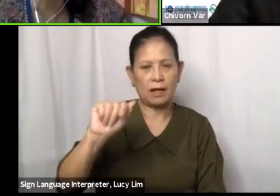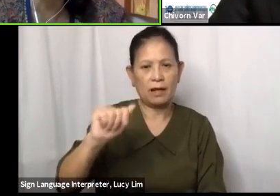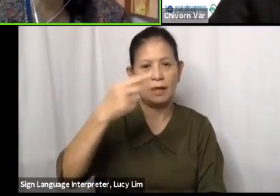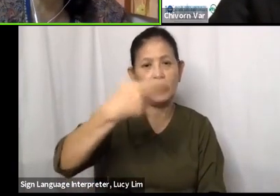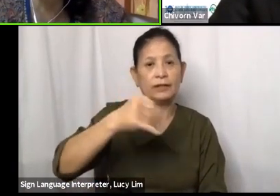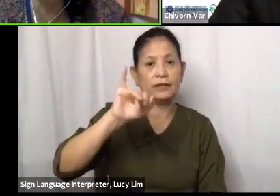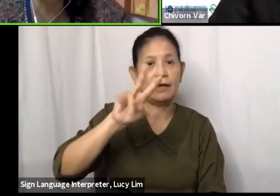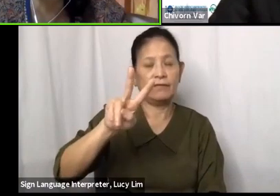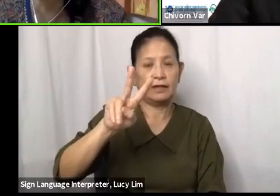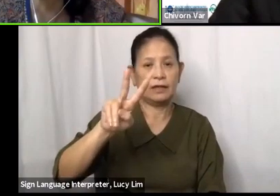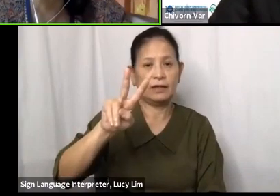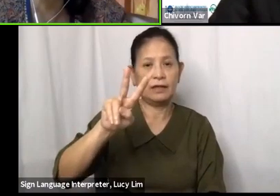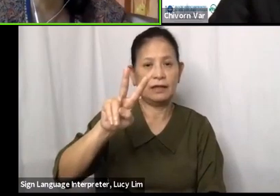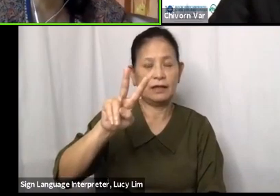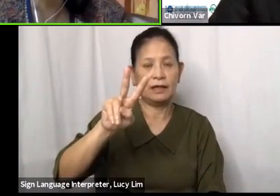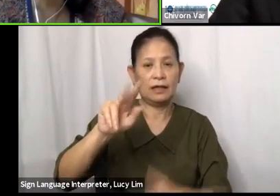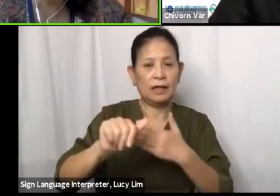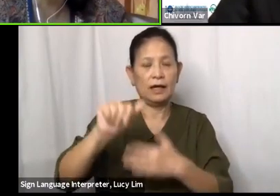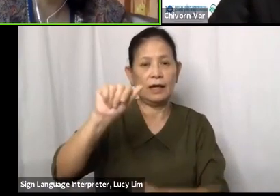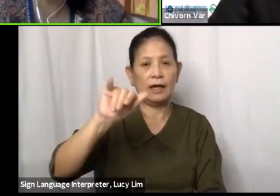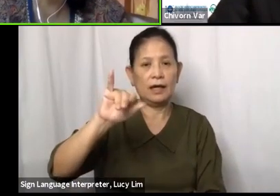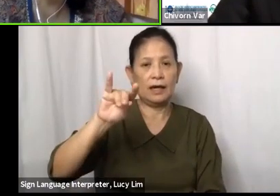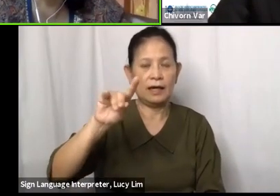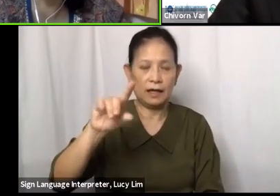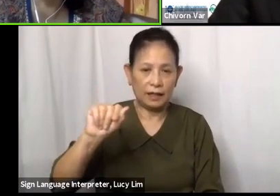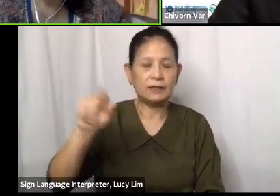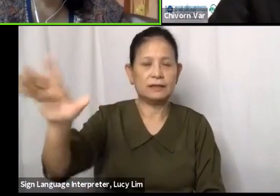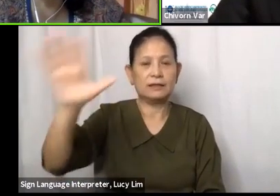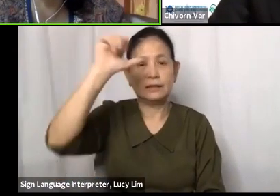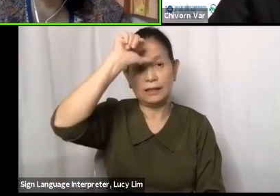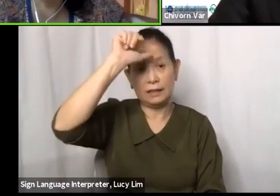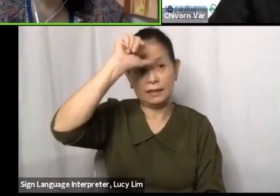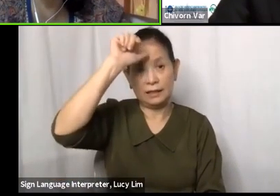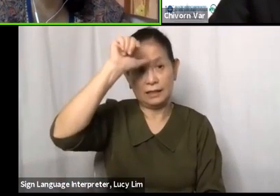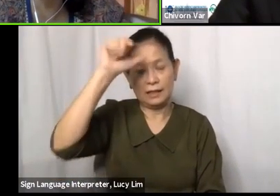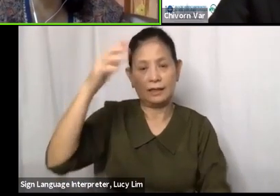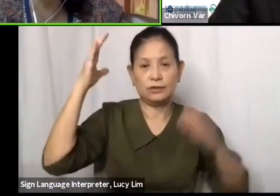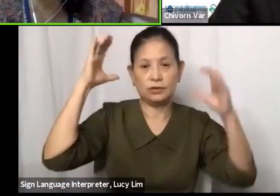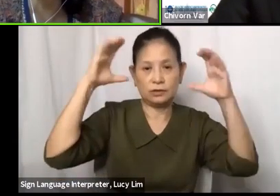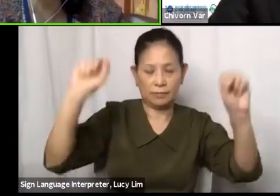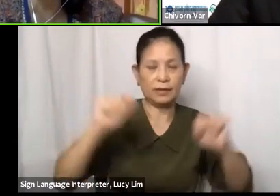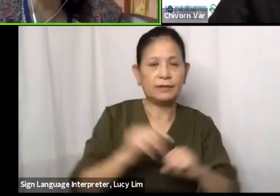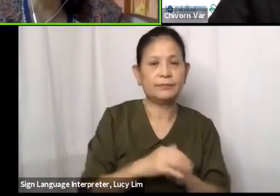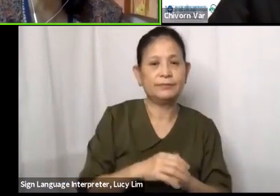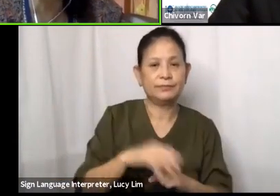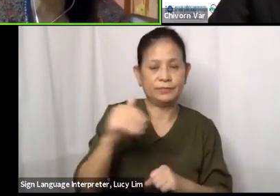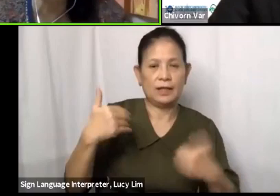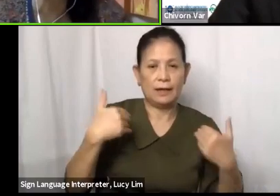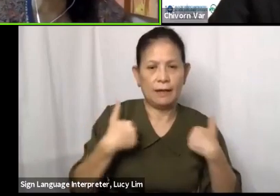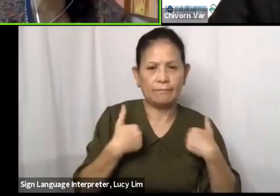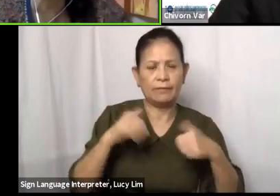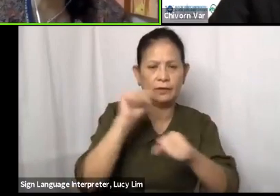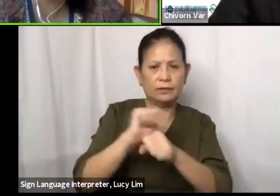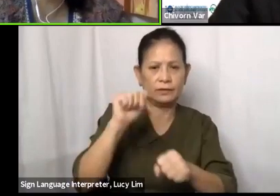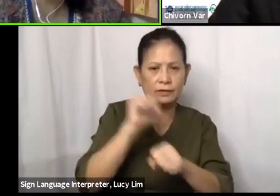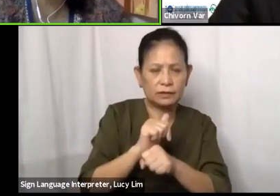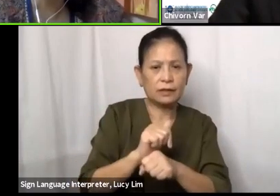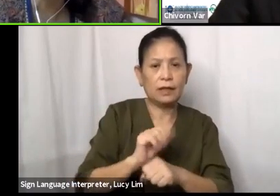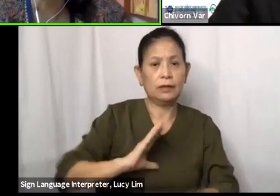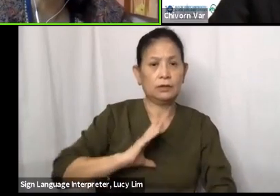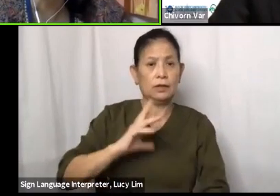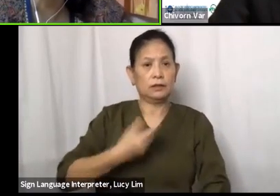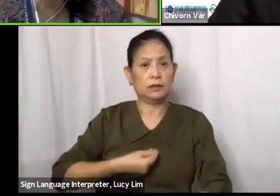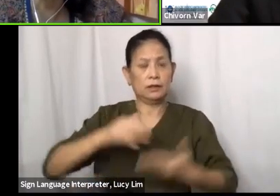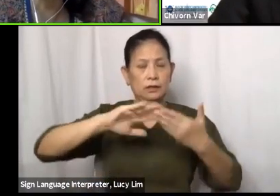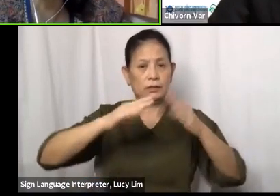Manager from Vizianagaram in India. And he says that I have been working with transgender community since